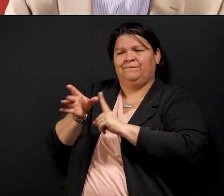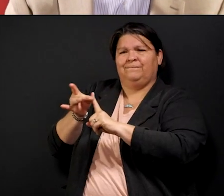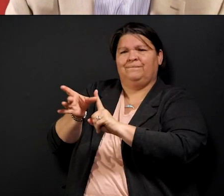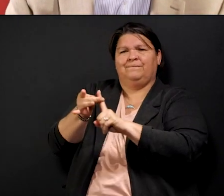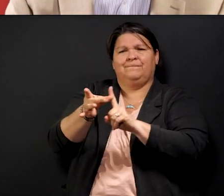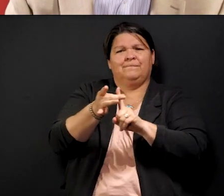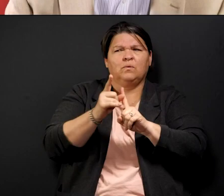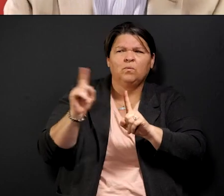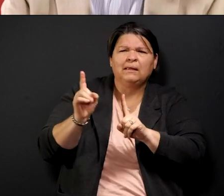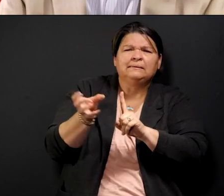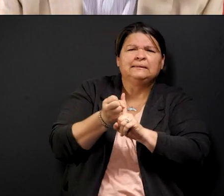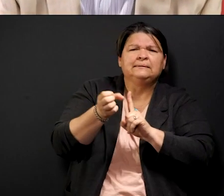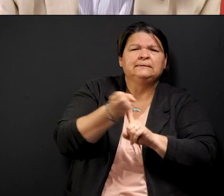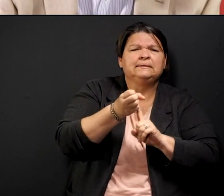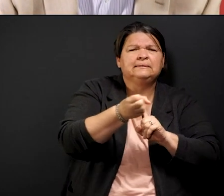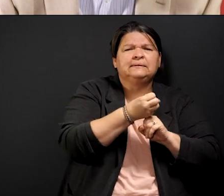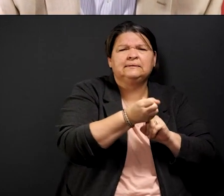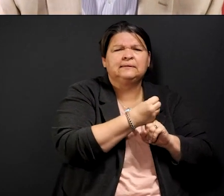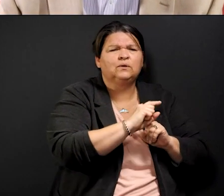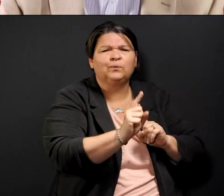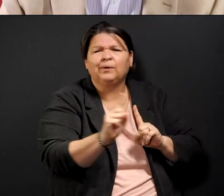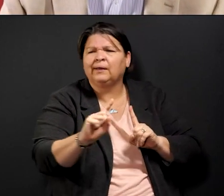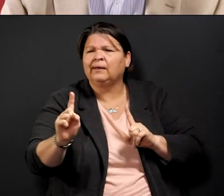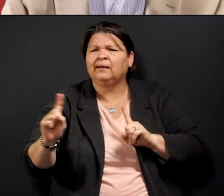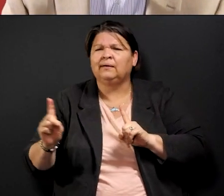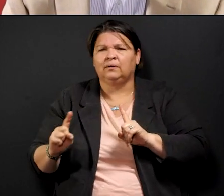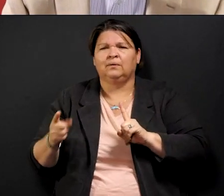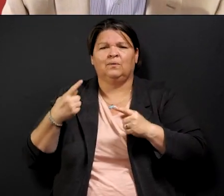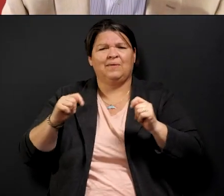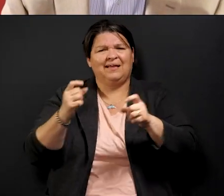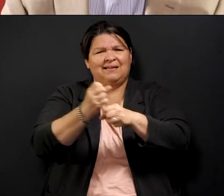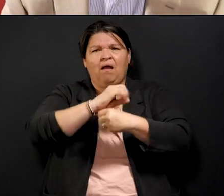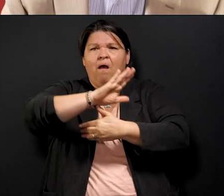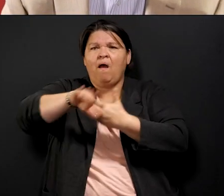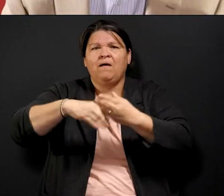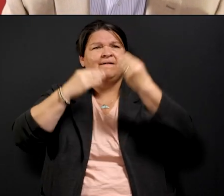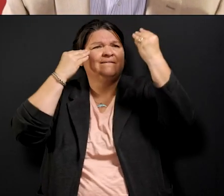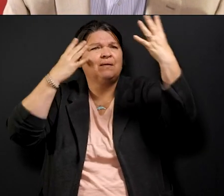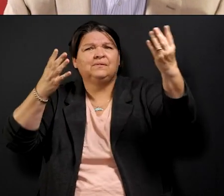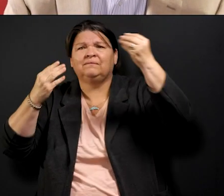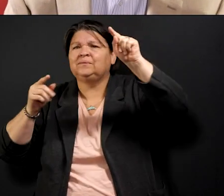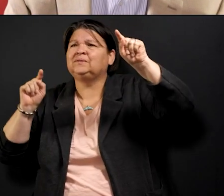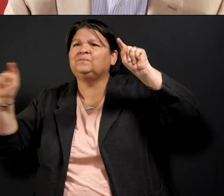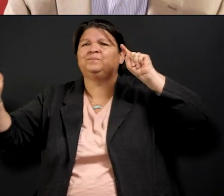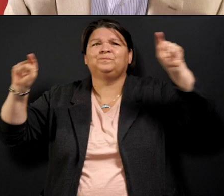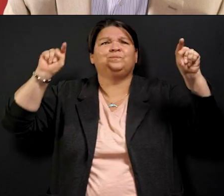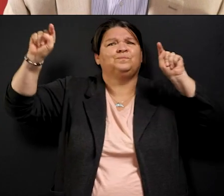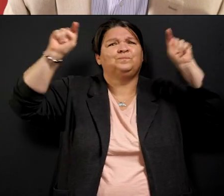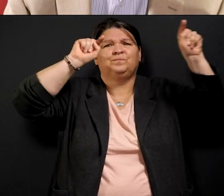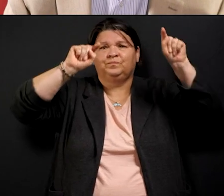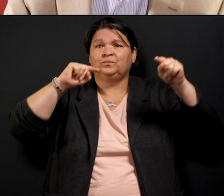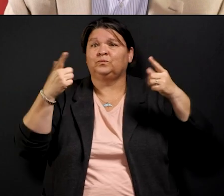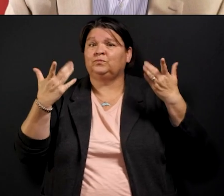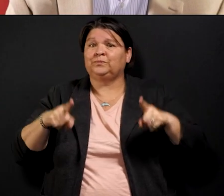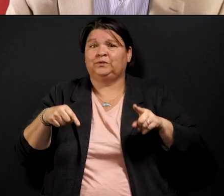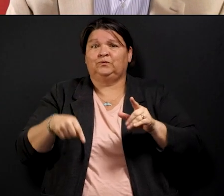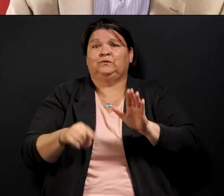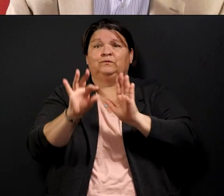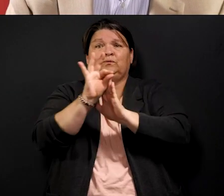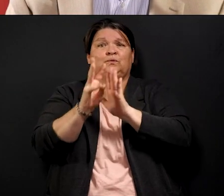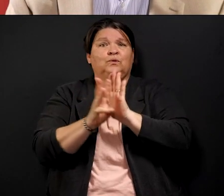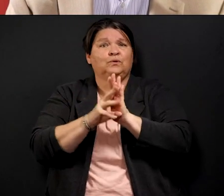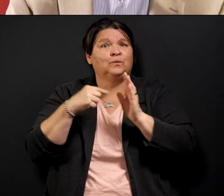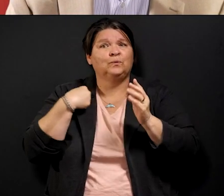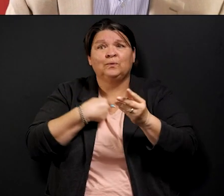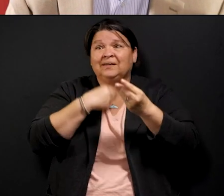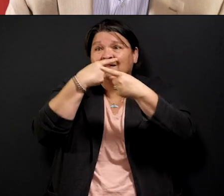to the county and the governor and the White House what we're seeing here. There's no exact formula for what CORE might do, but they're going to come up